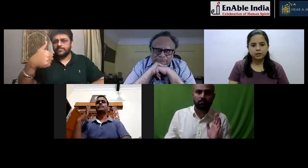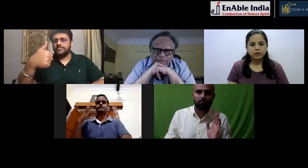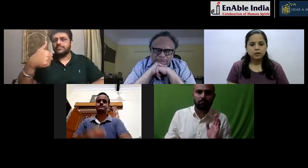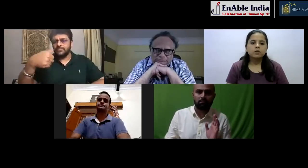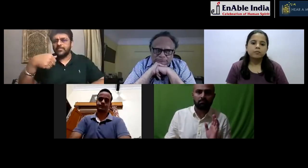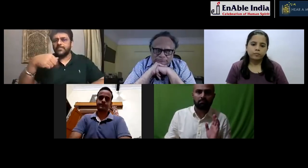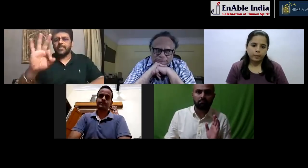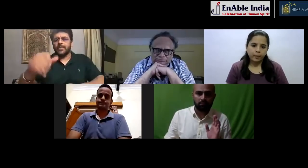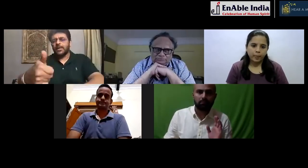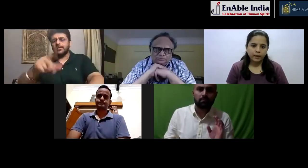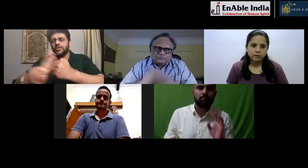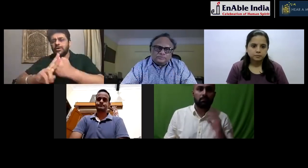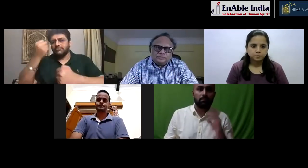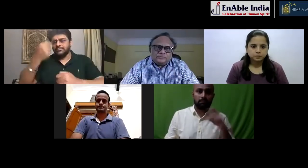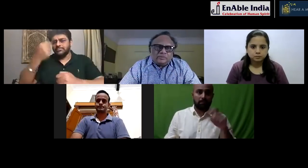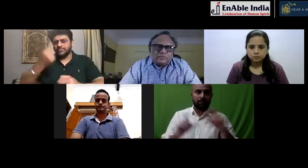it.